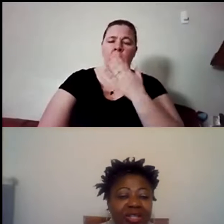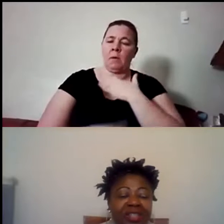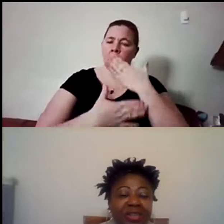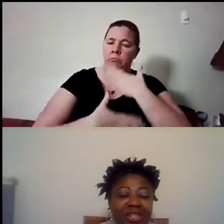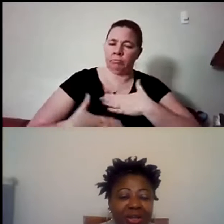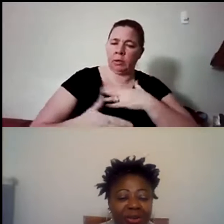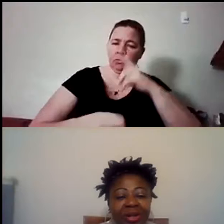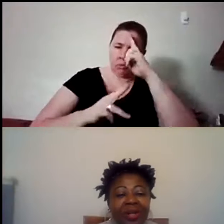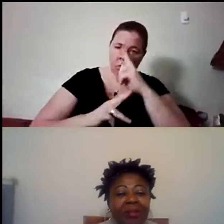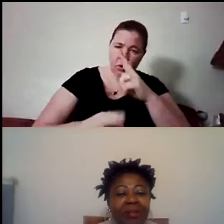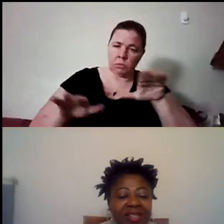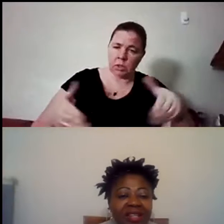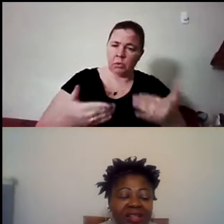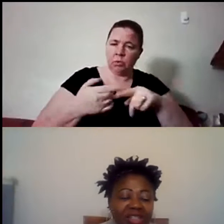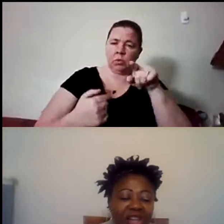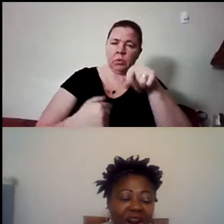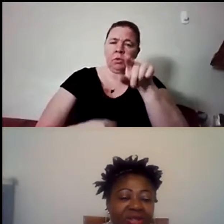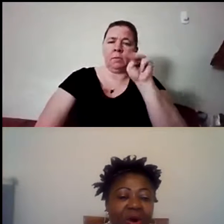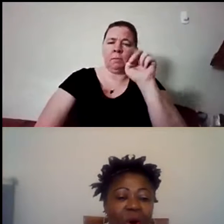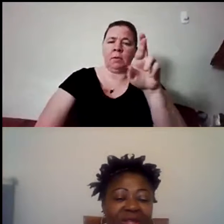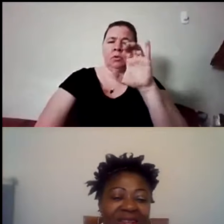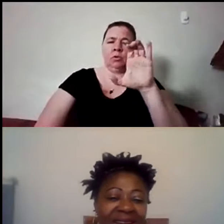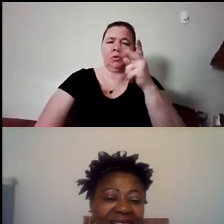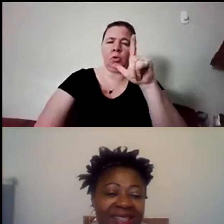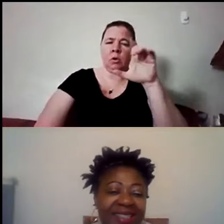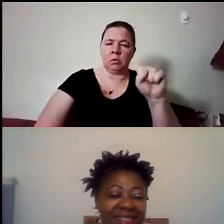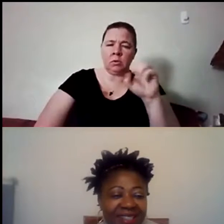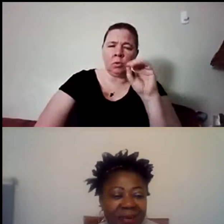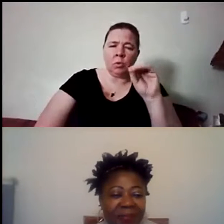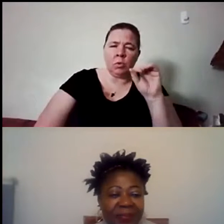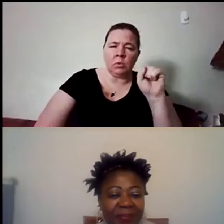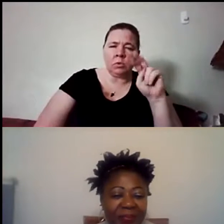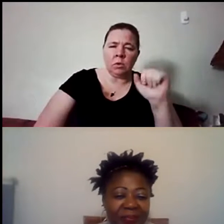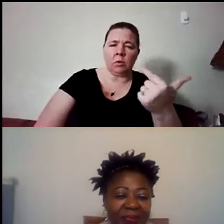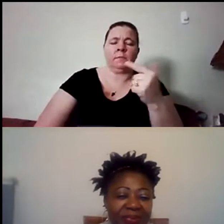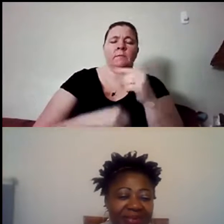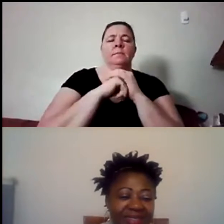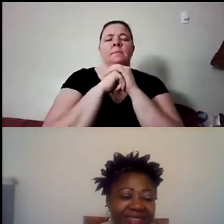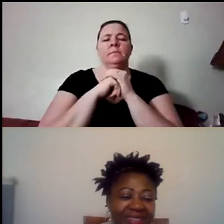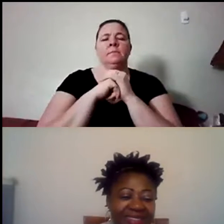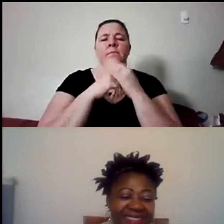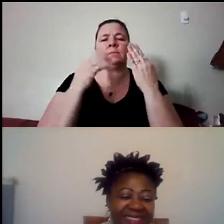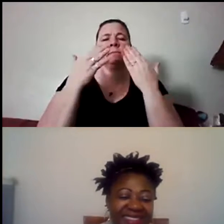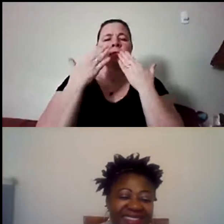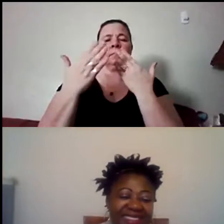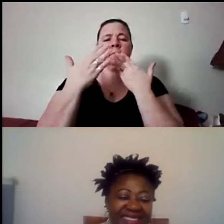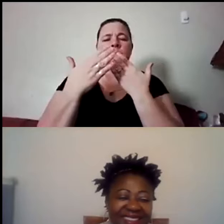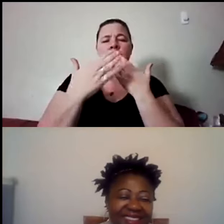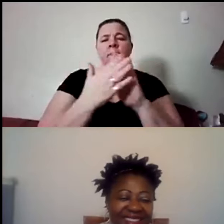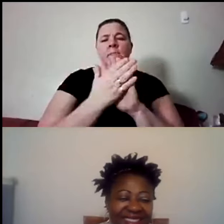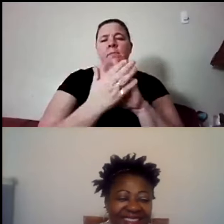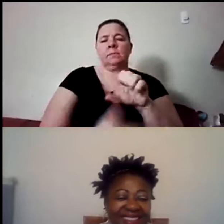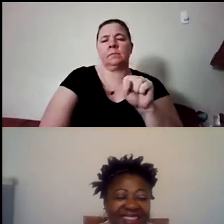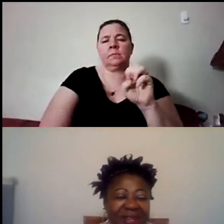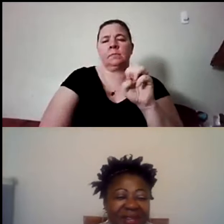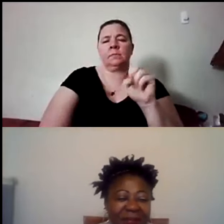introduce to you Mr. Charles Osung. Thank you very much, Senge. We appreciate